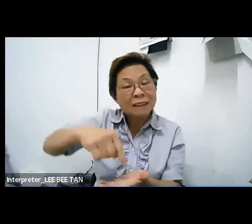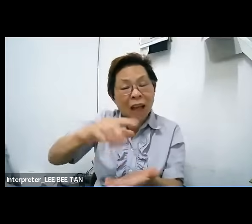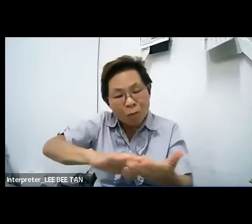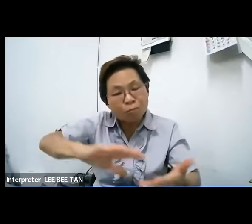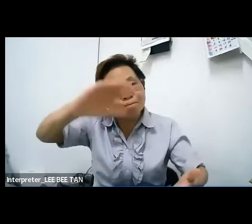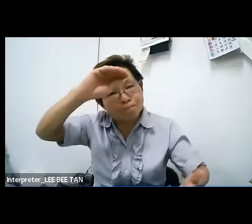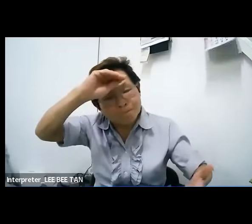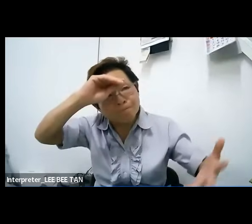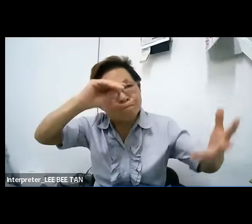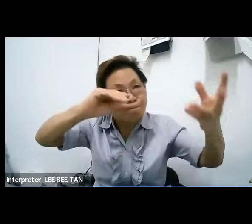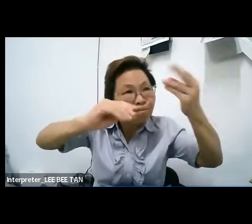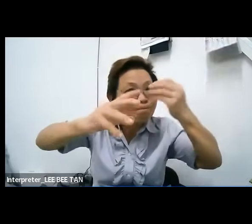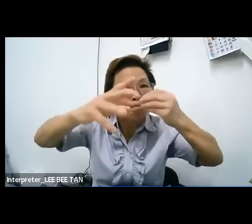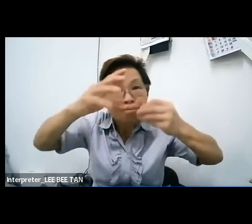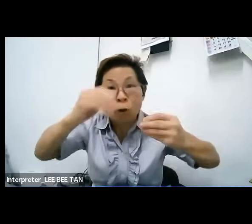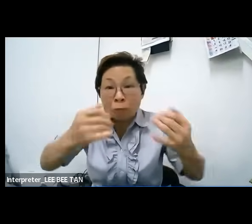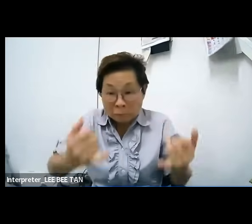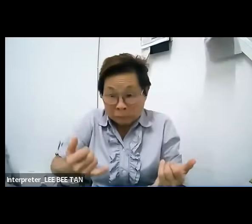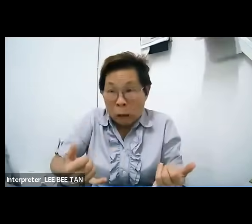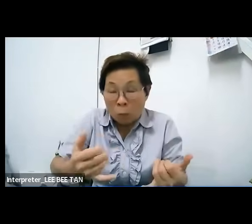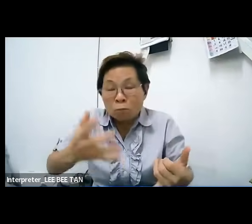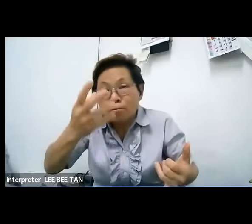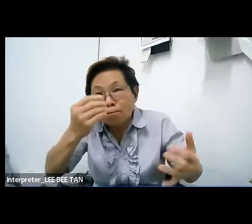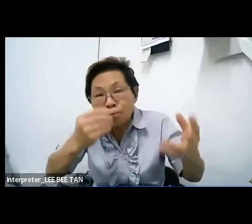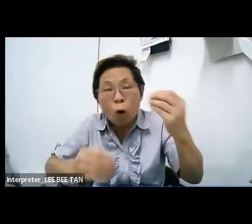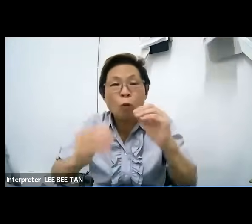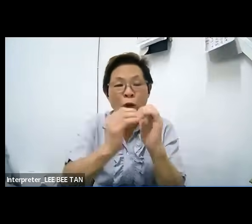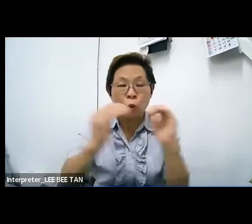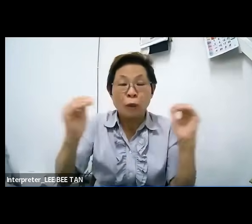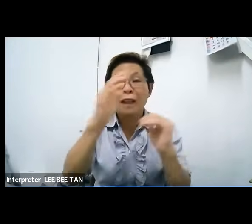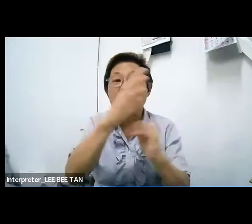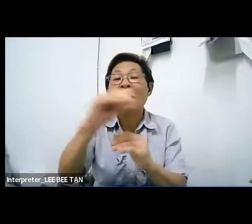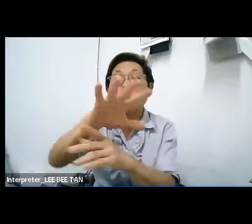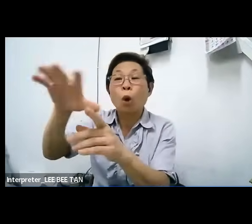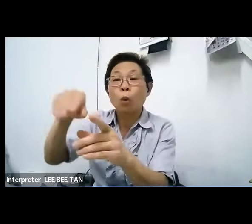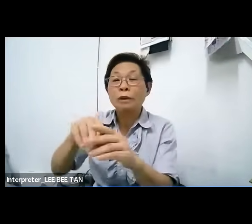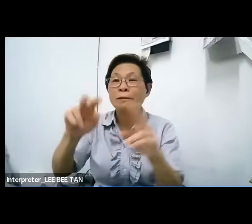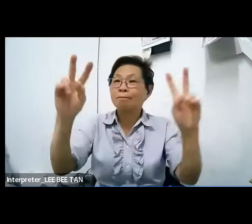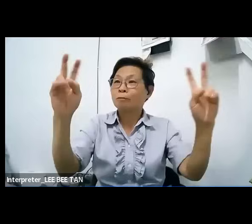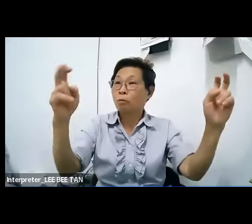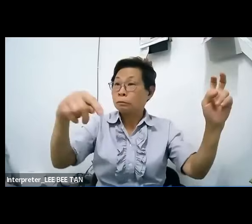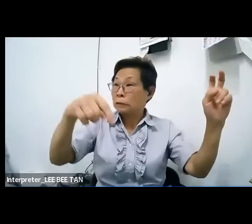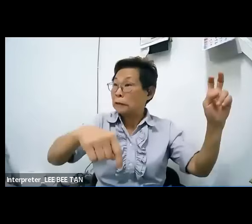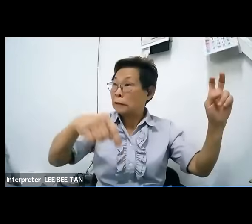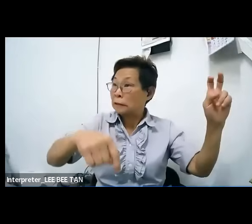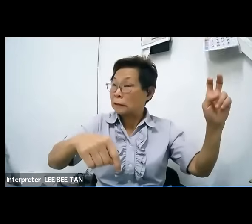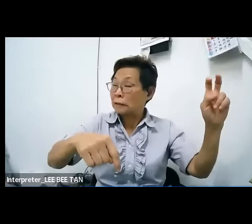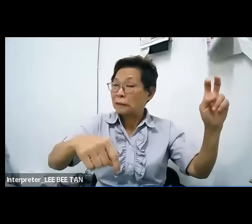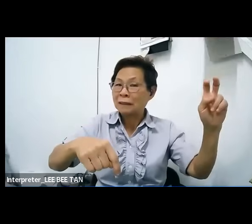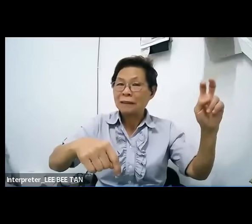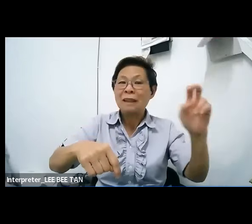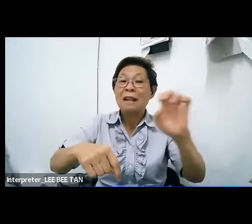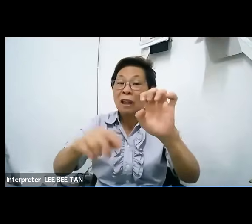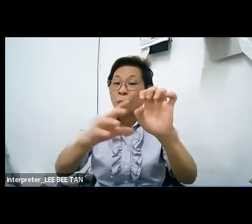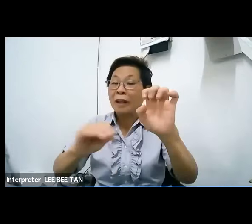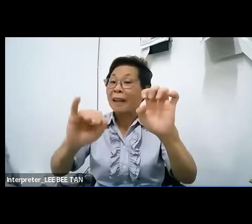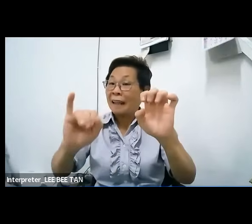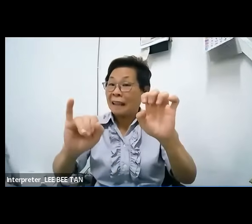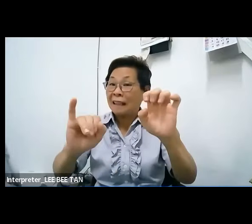learning session today on equity and inclusion might be very helpful